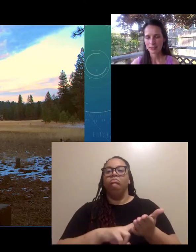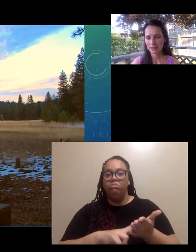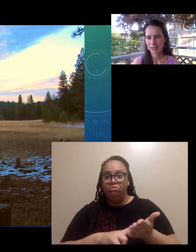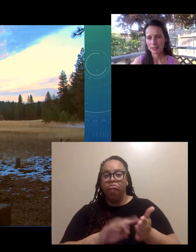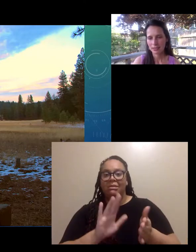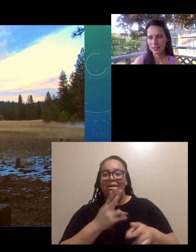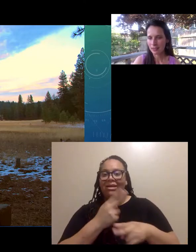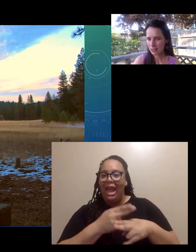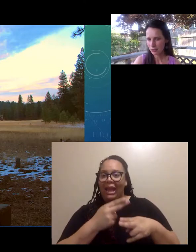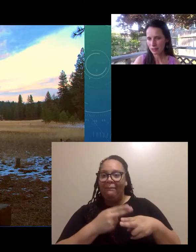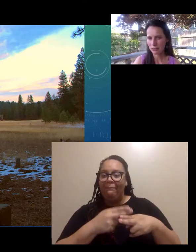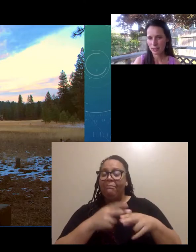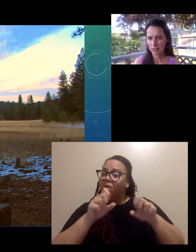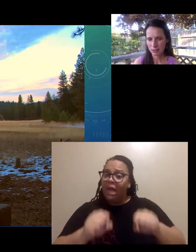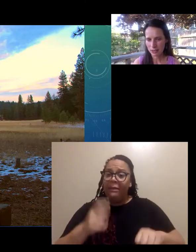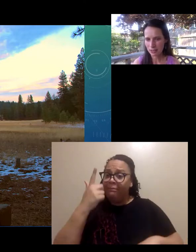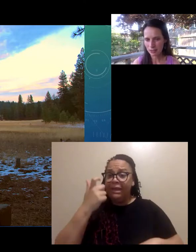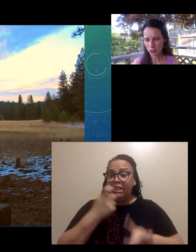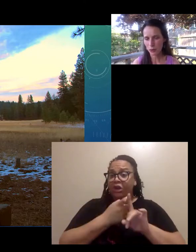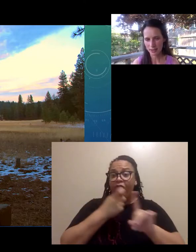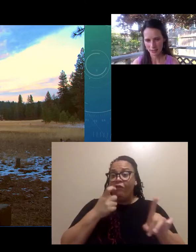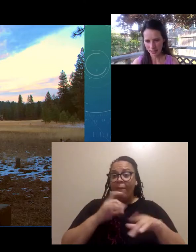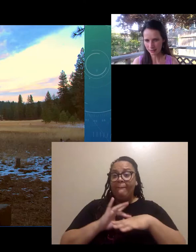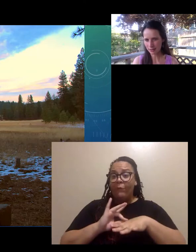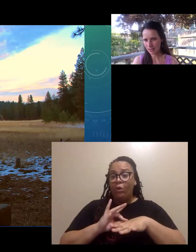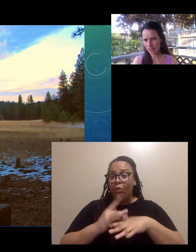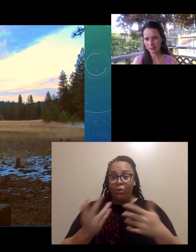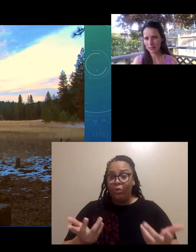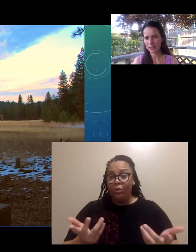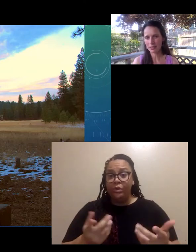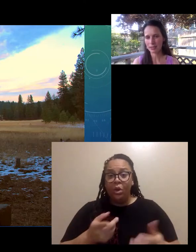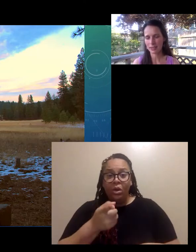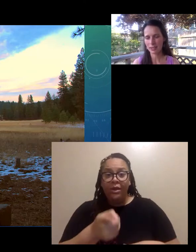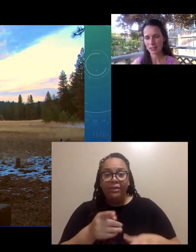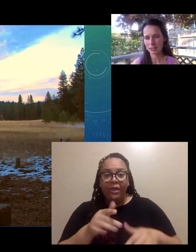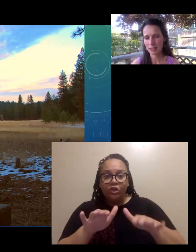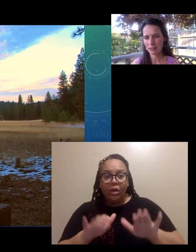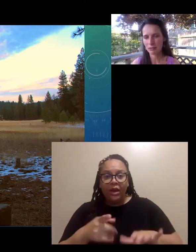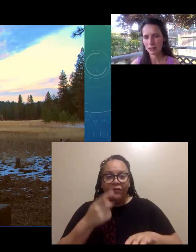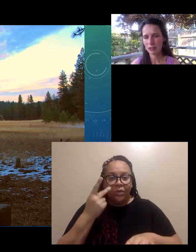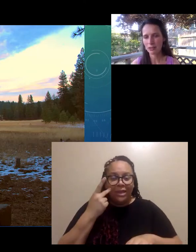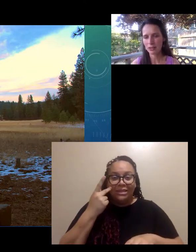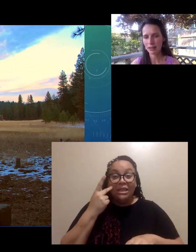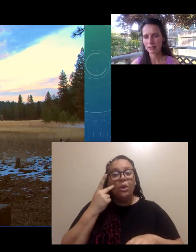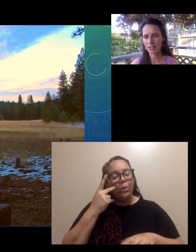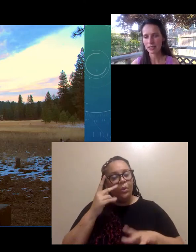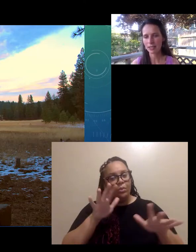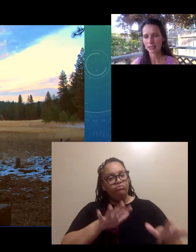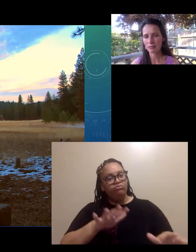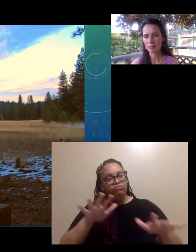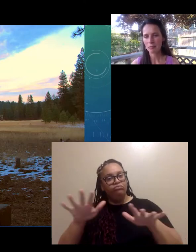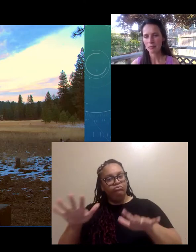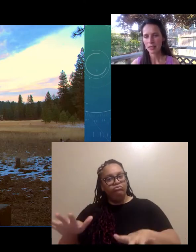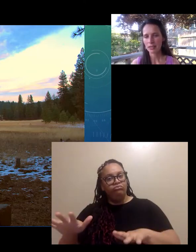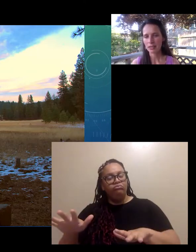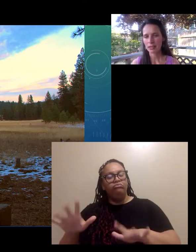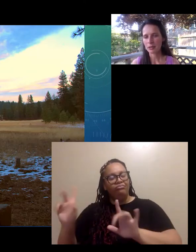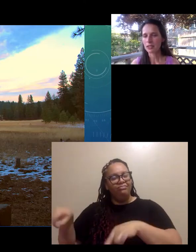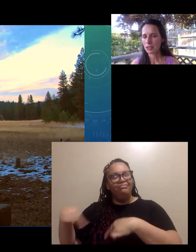uh, yeah, this grave, uh, you can see is quite settled. It's down there in the center of the photo on the ground. And, uh,